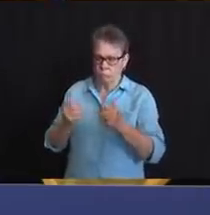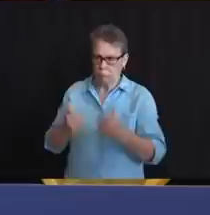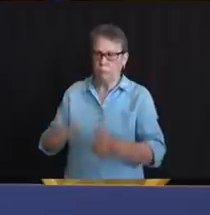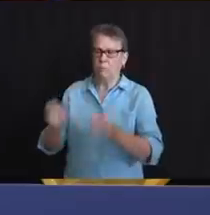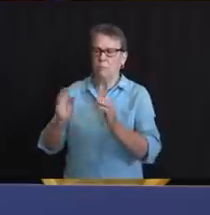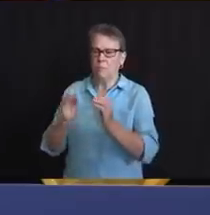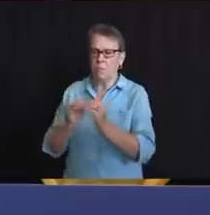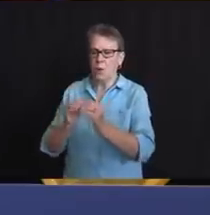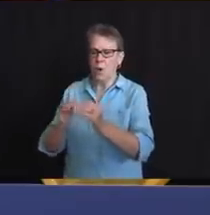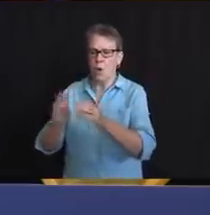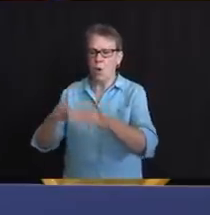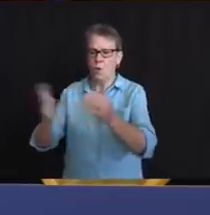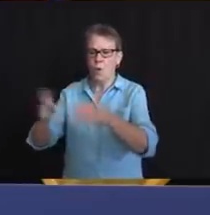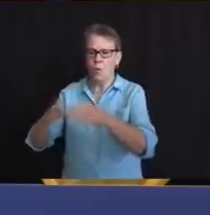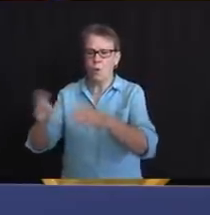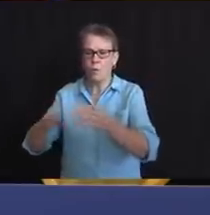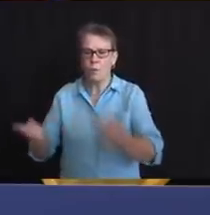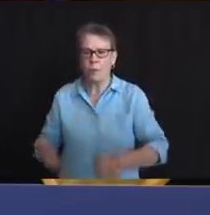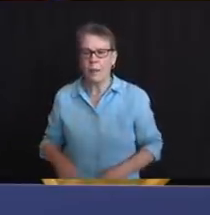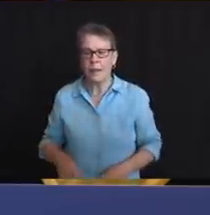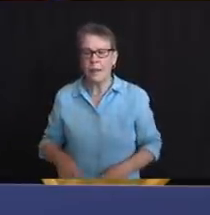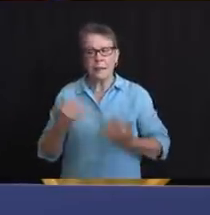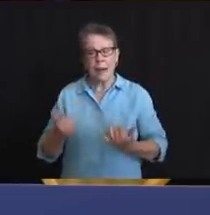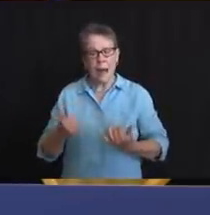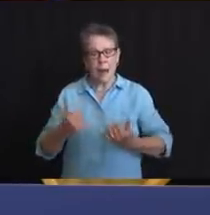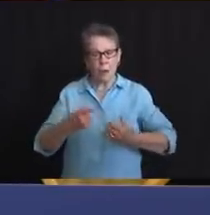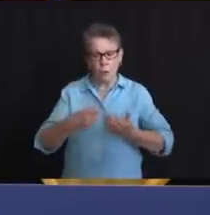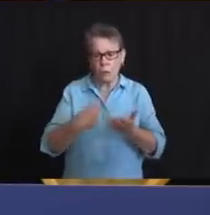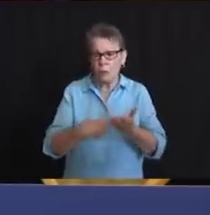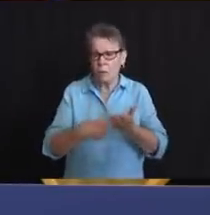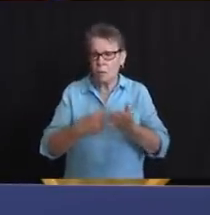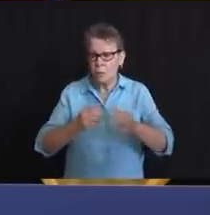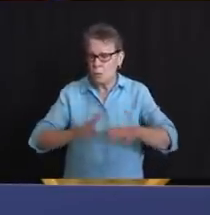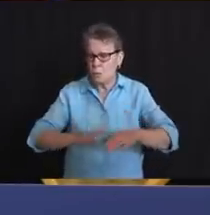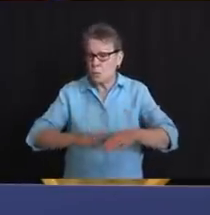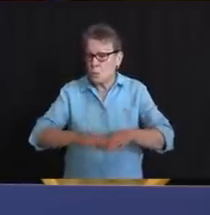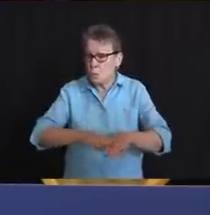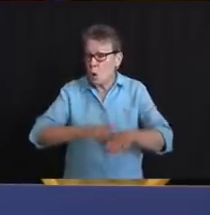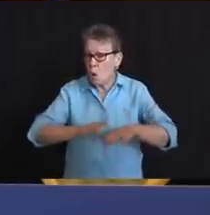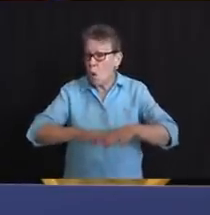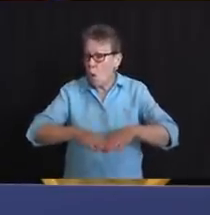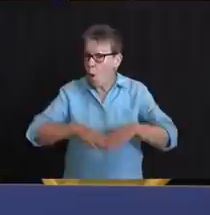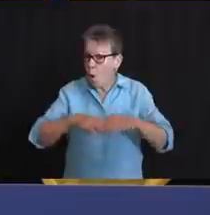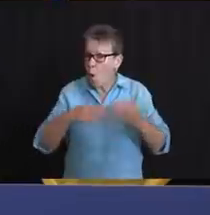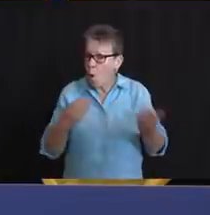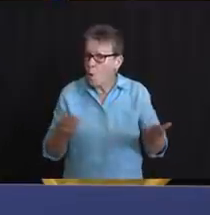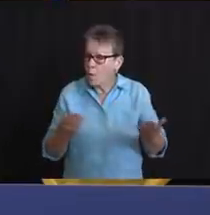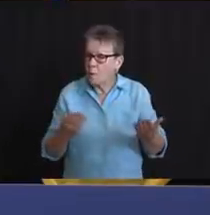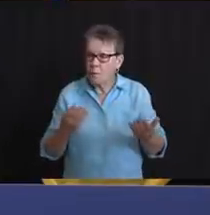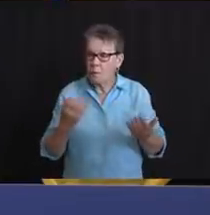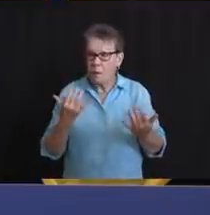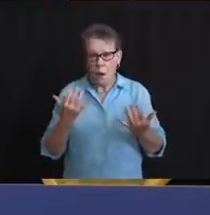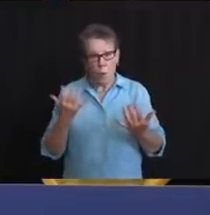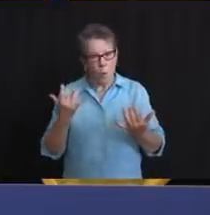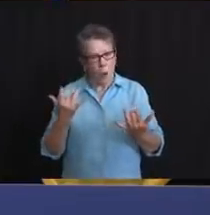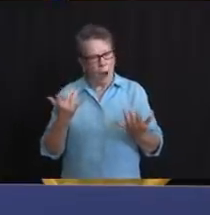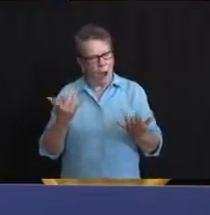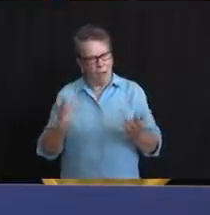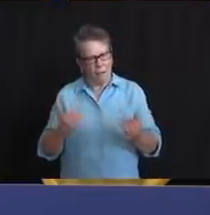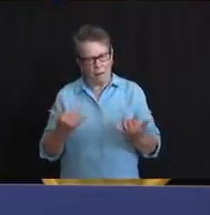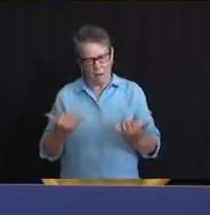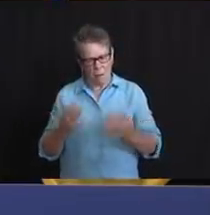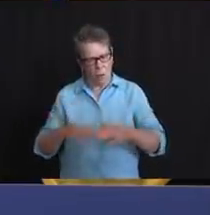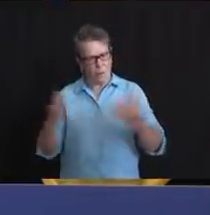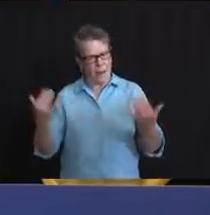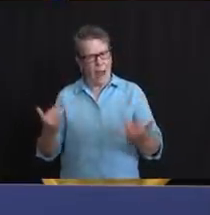May 13th has been meaningful. Both virus numbers going down and vaccination numbers going up. So that's based on